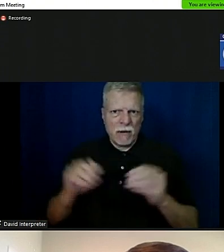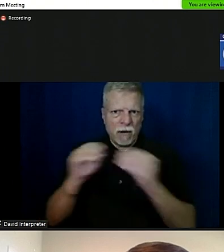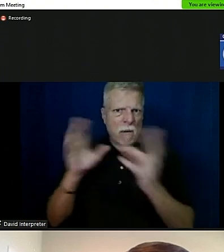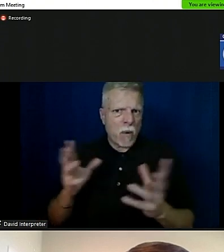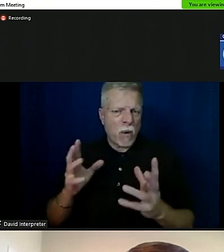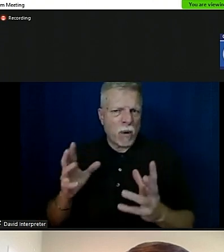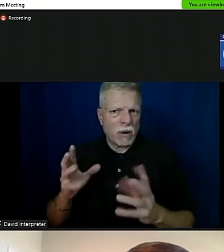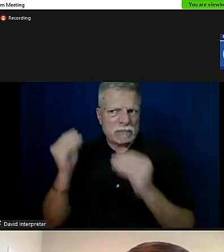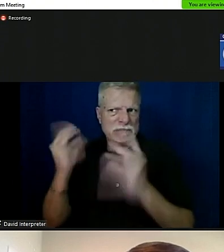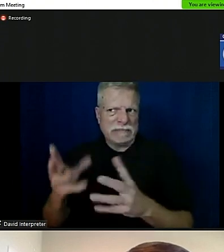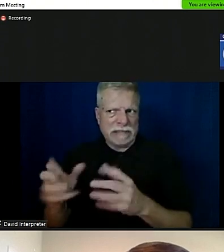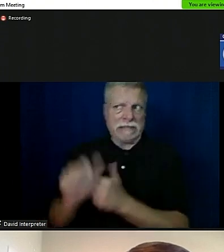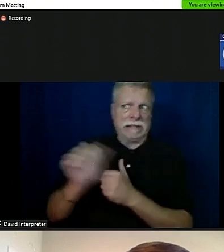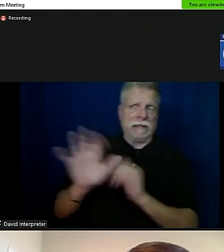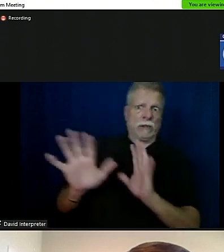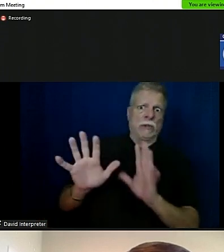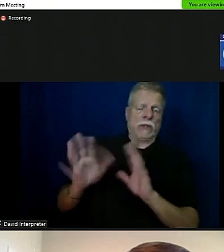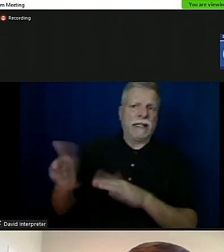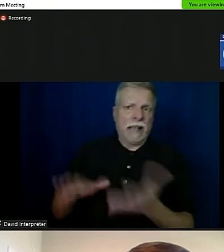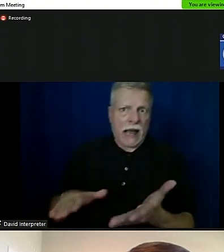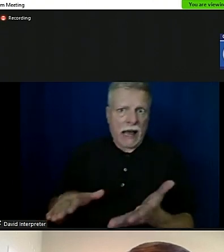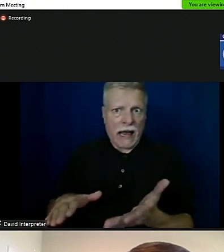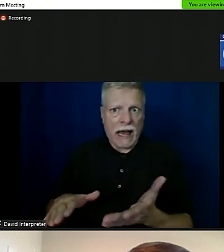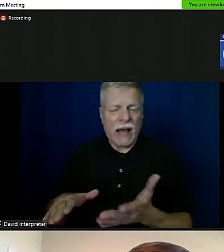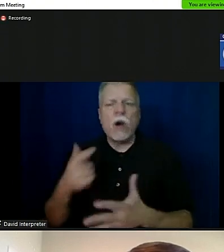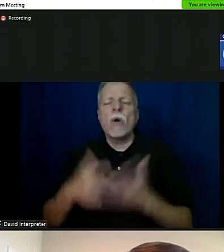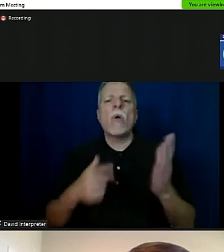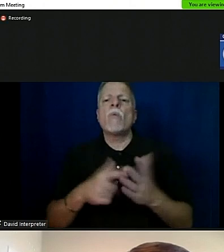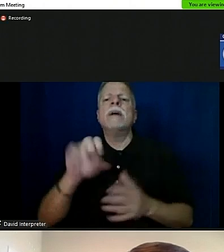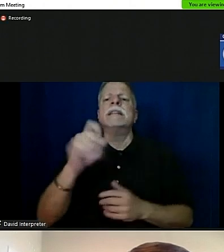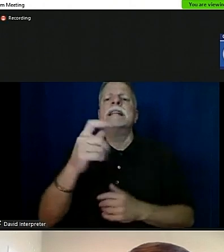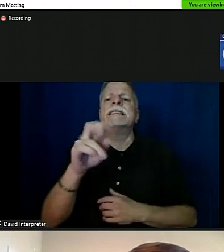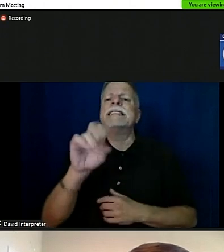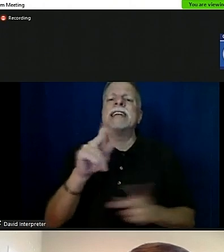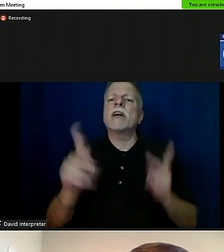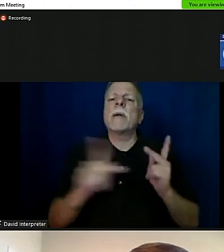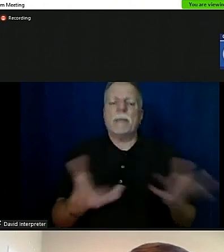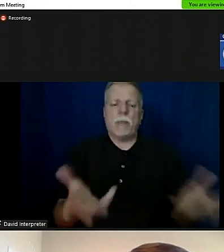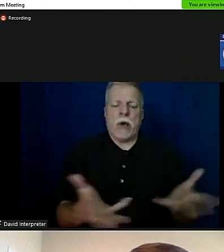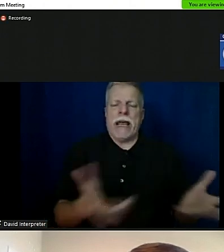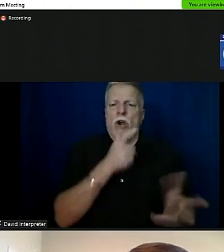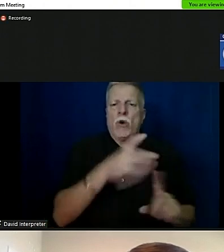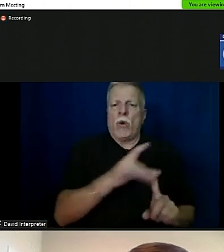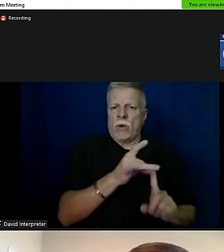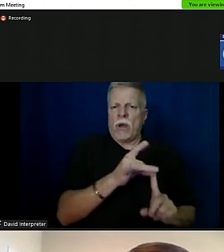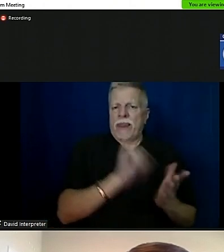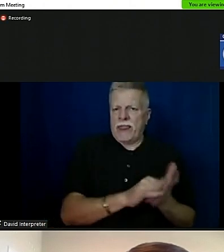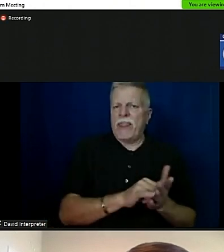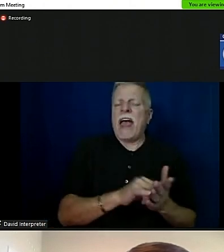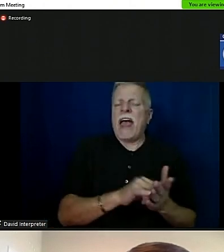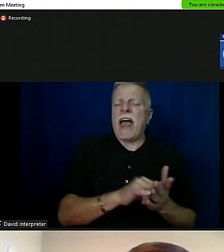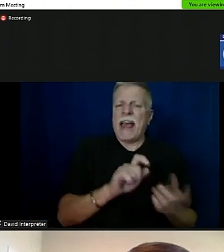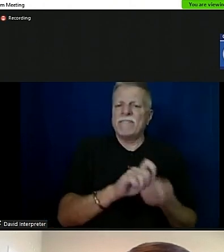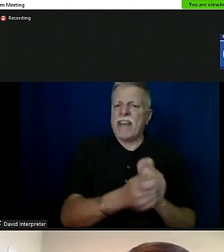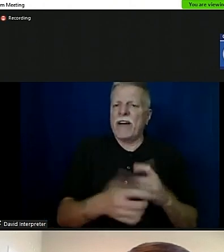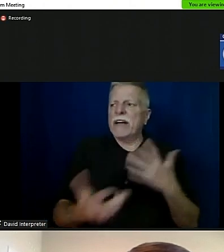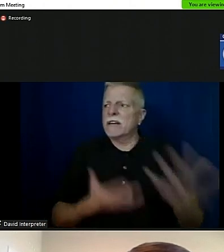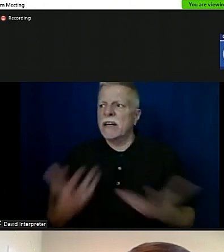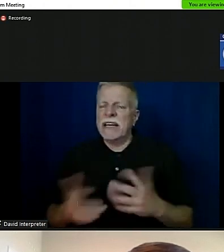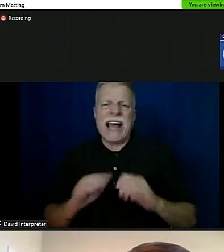who contracted it here? And also, can you expound a little bit about how the state is mitigating the spread of